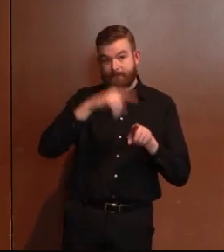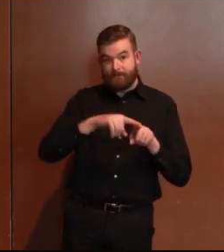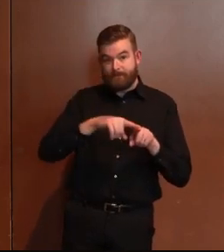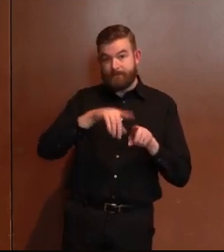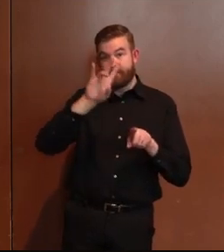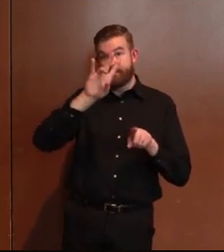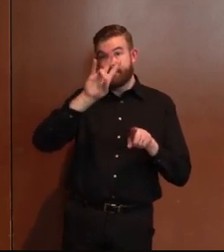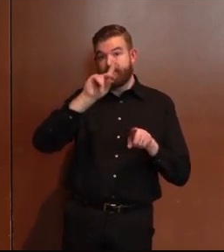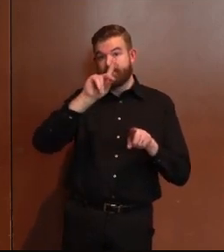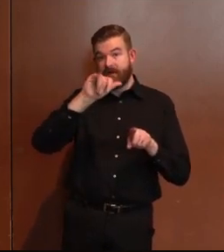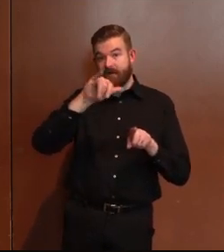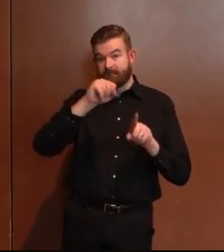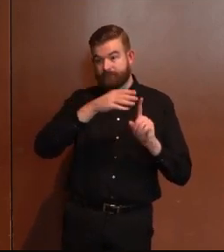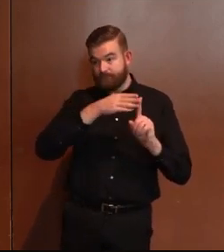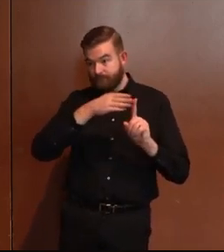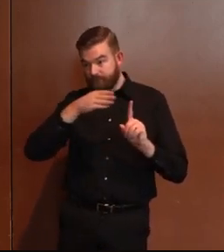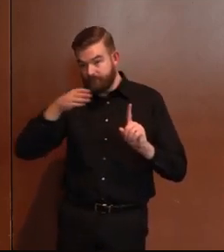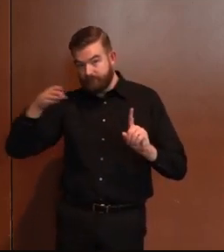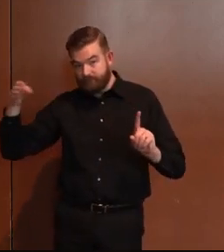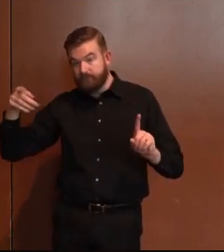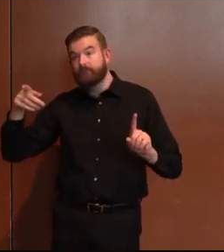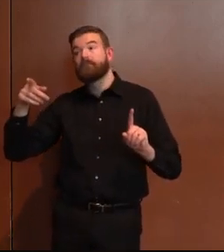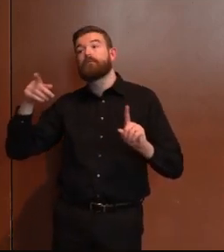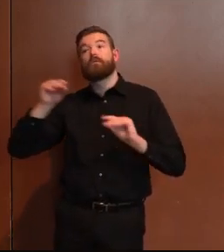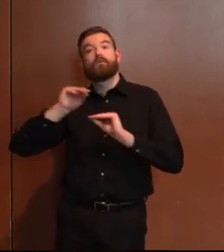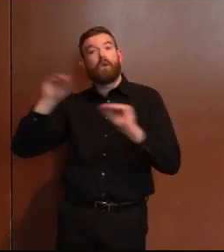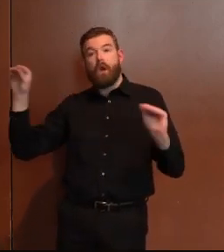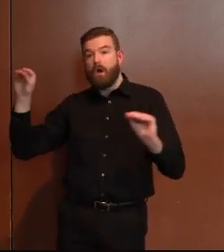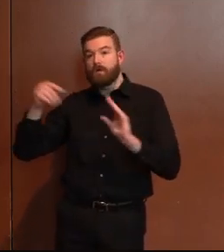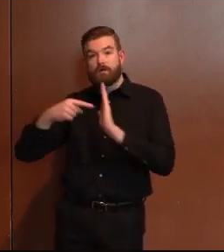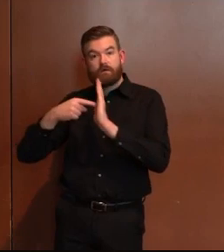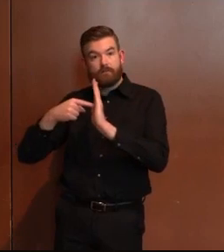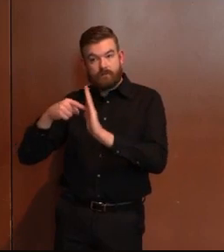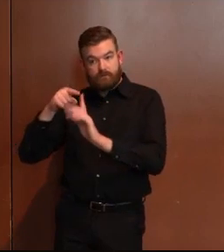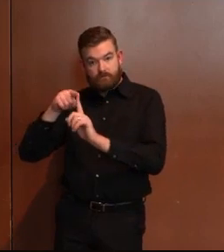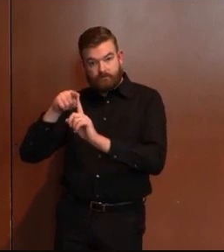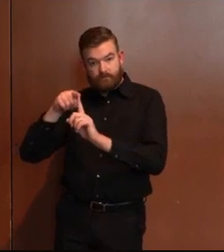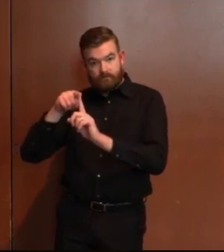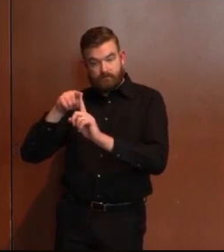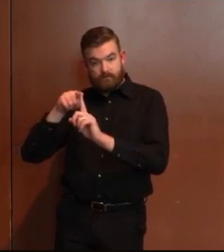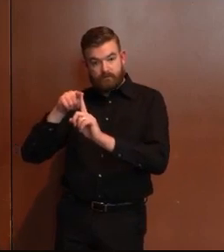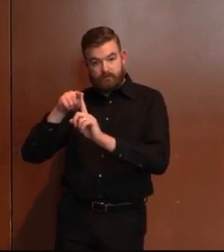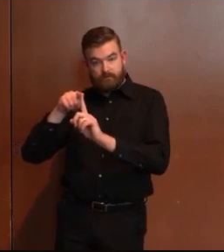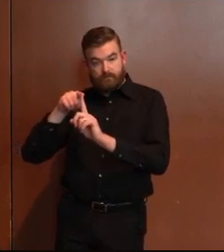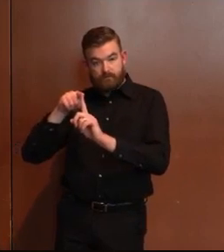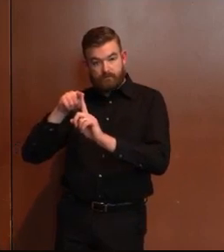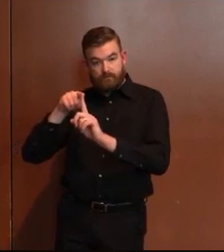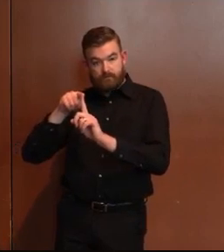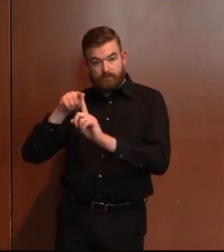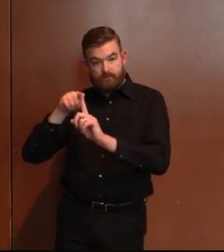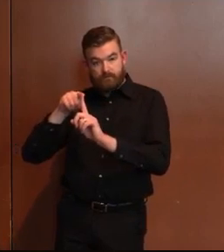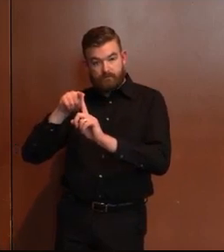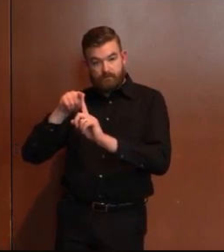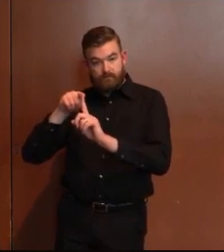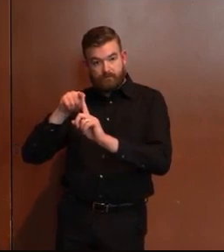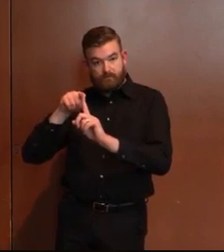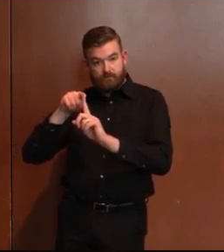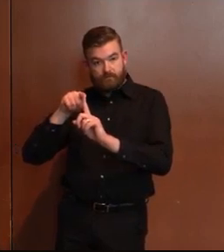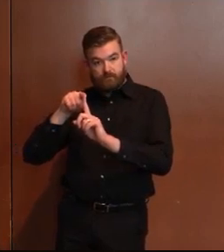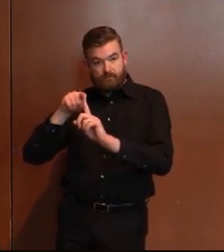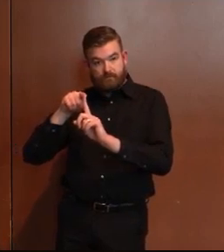healthcare providers who have tested positive for COVID-19 shall be masked at work until symptoms have completely resolved or